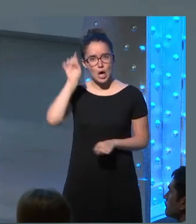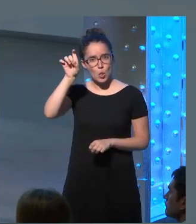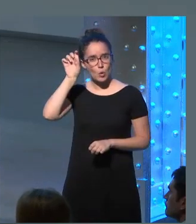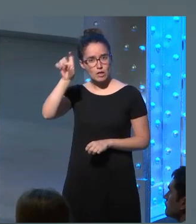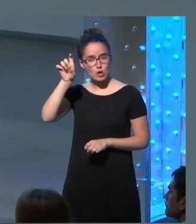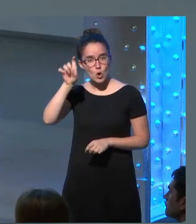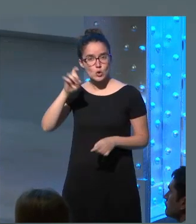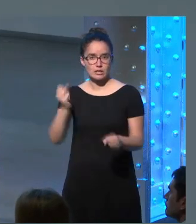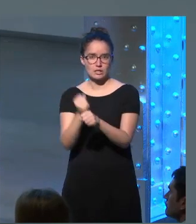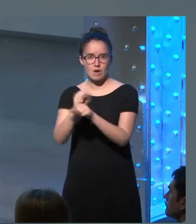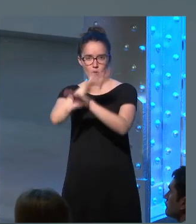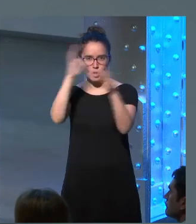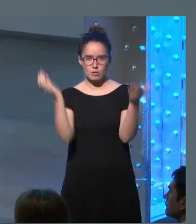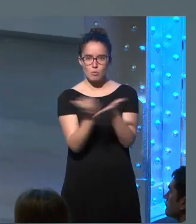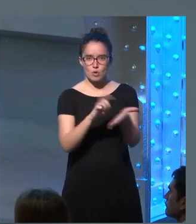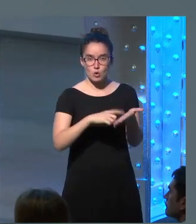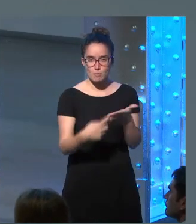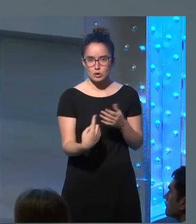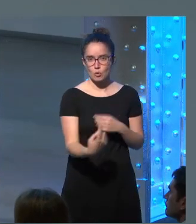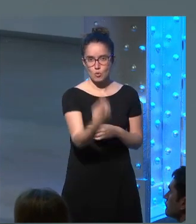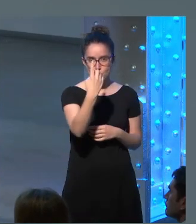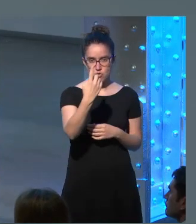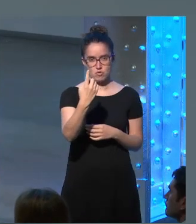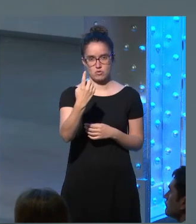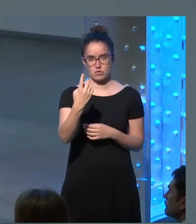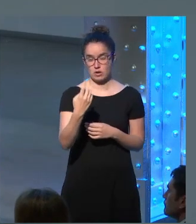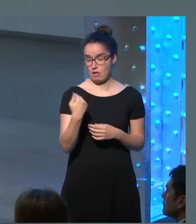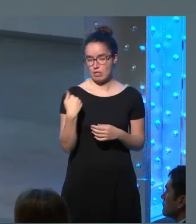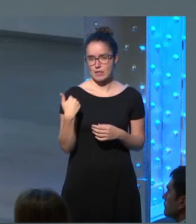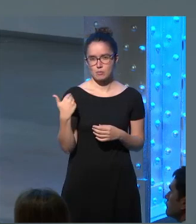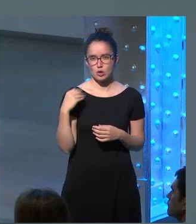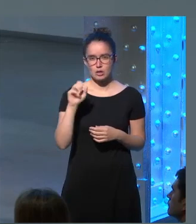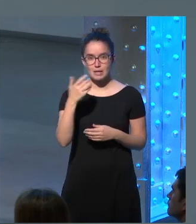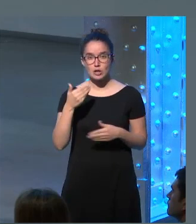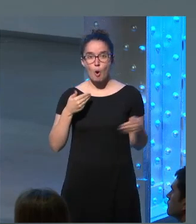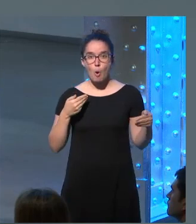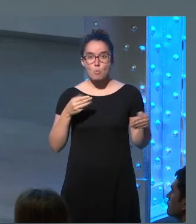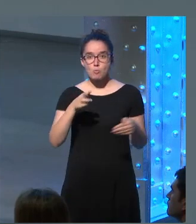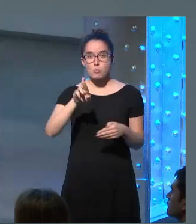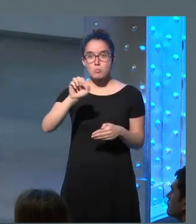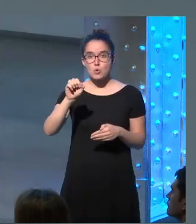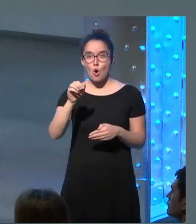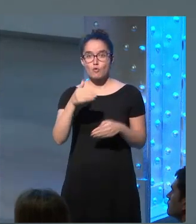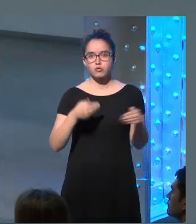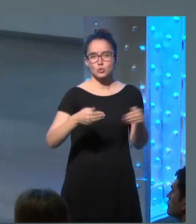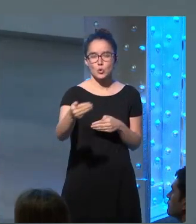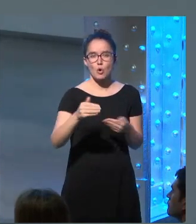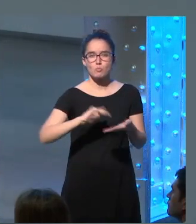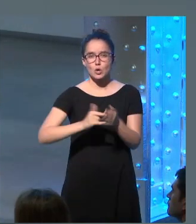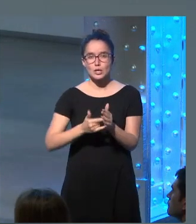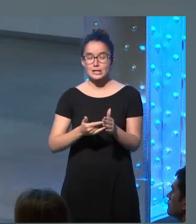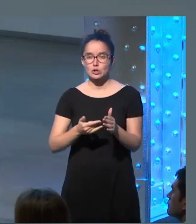that are related to education and employability throughout the world. One of them The most recent one is Pro Futuro, an